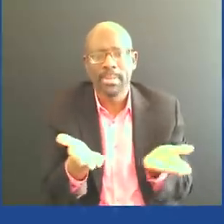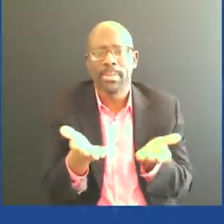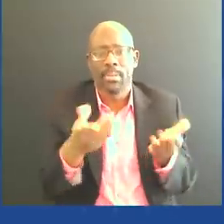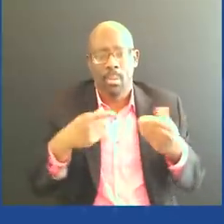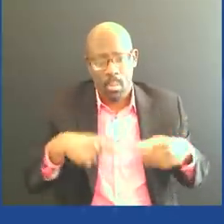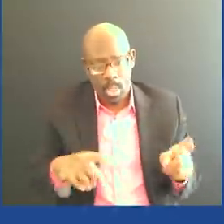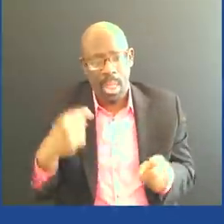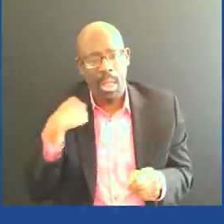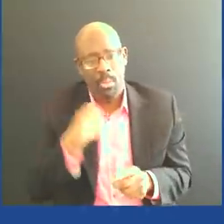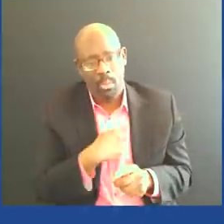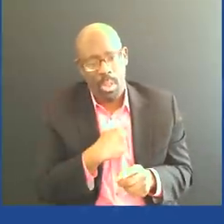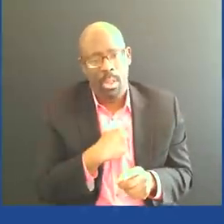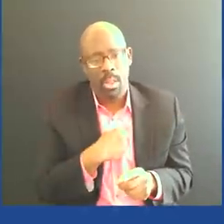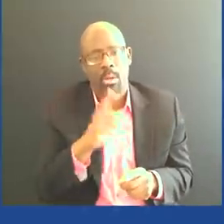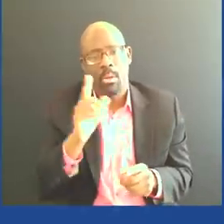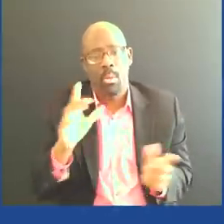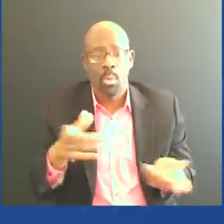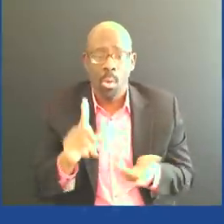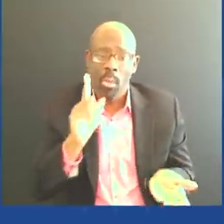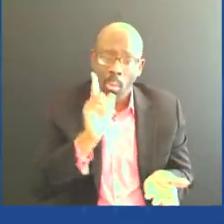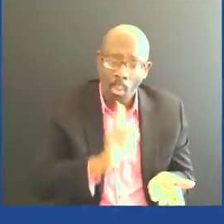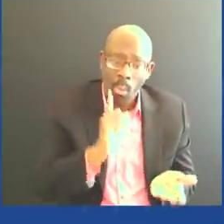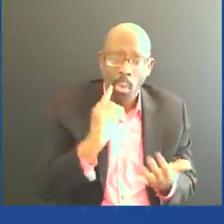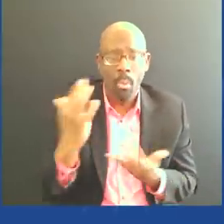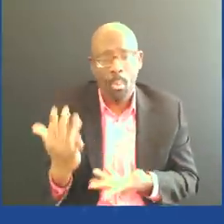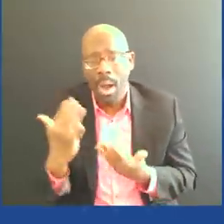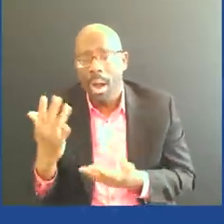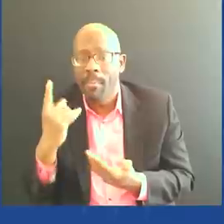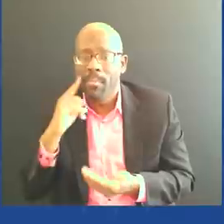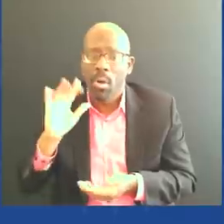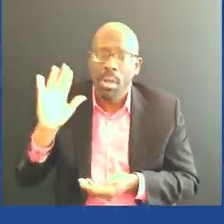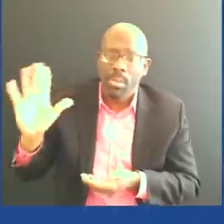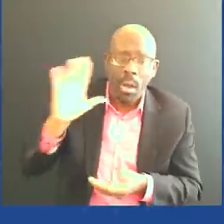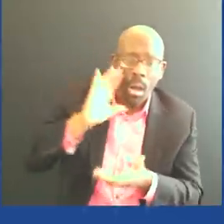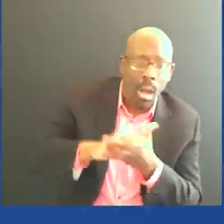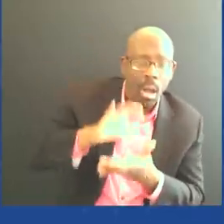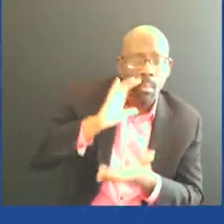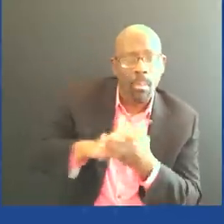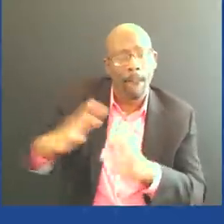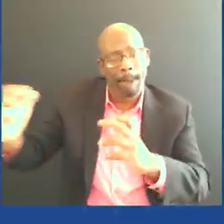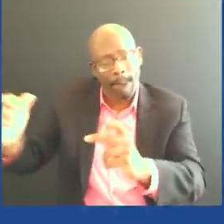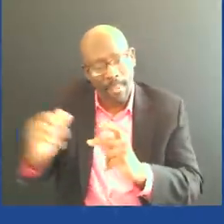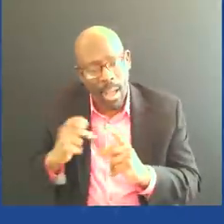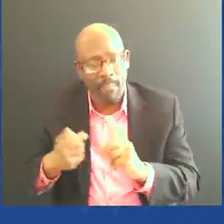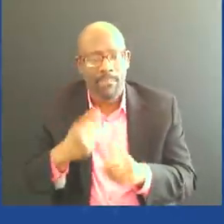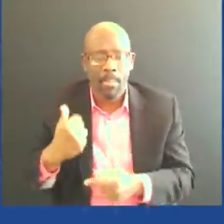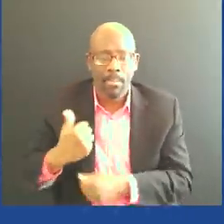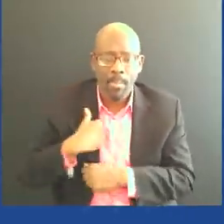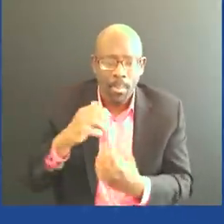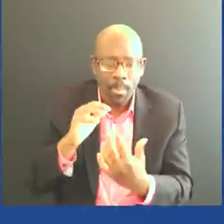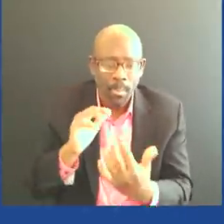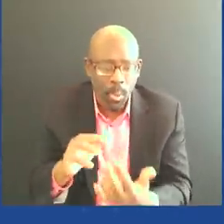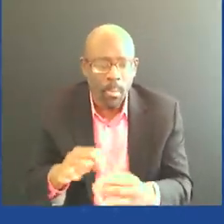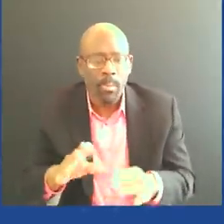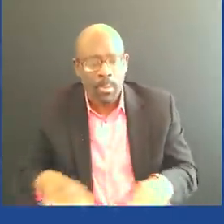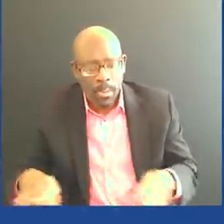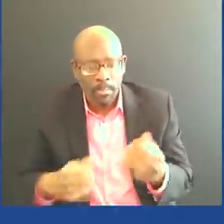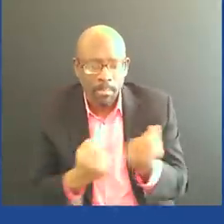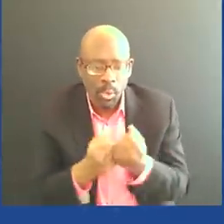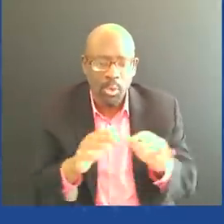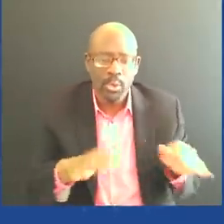submariner's spouse stands and waits a lot. And to help military kids with the support they need, and to make